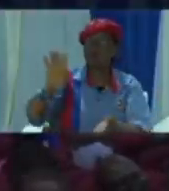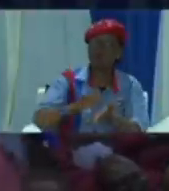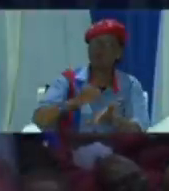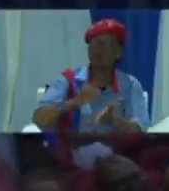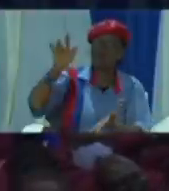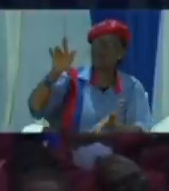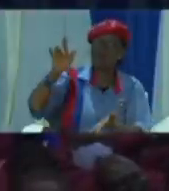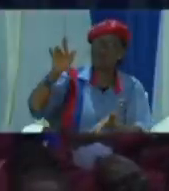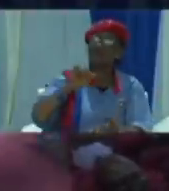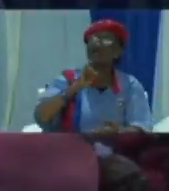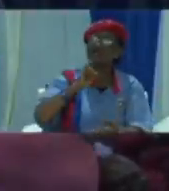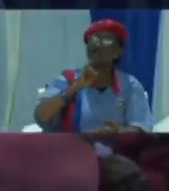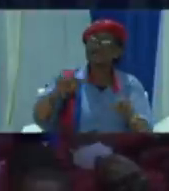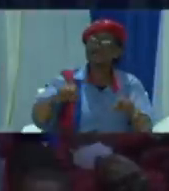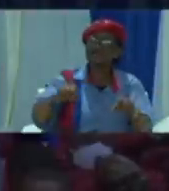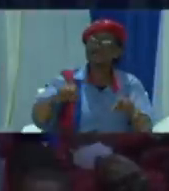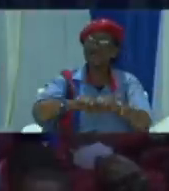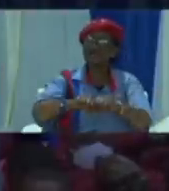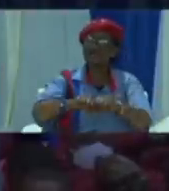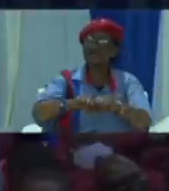is associated with an